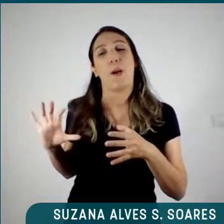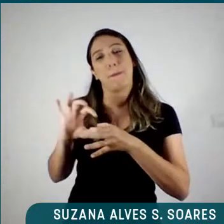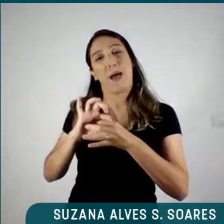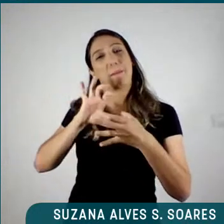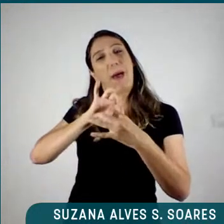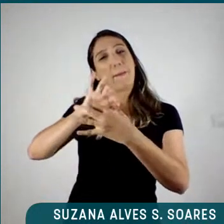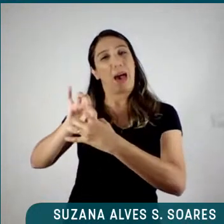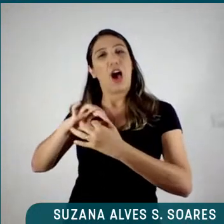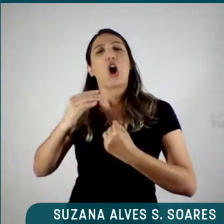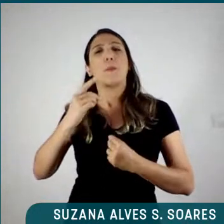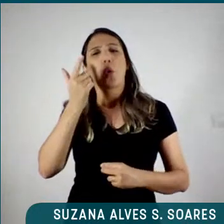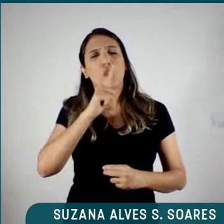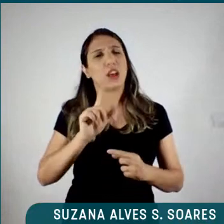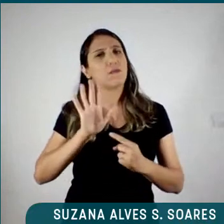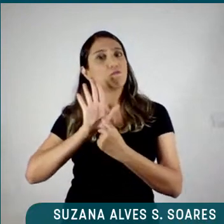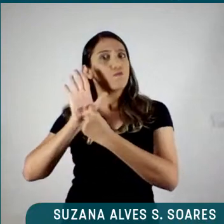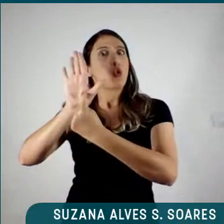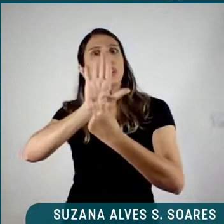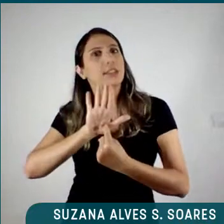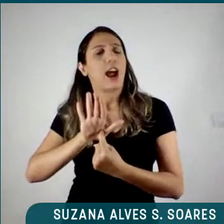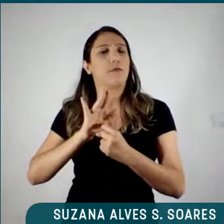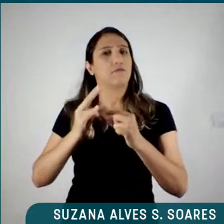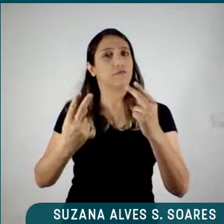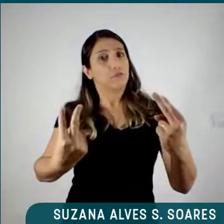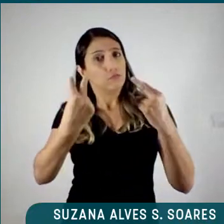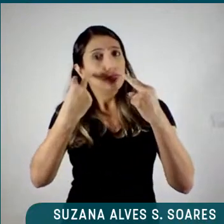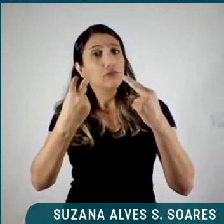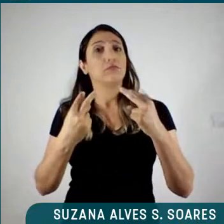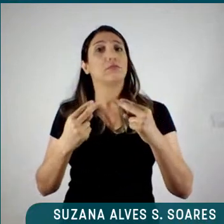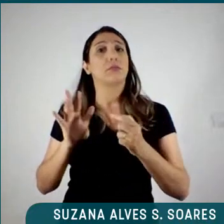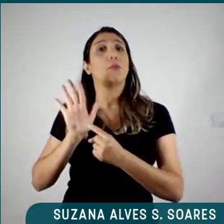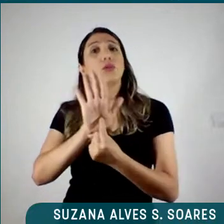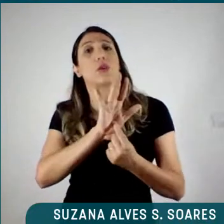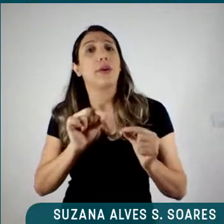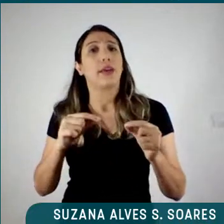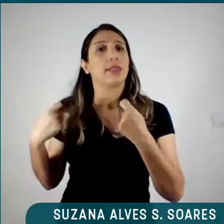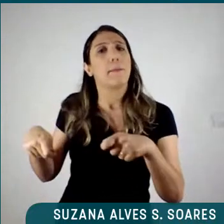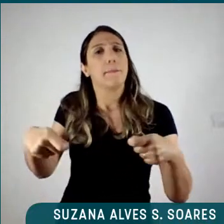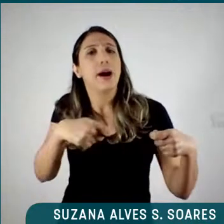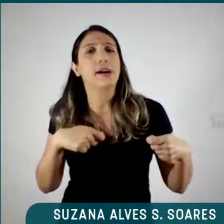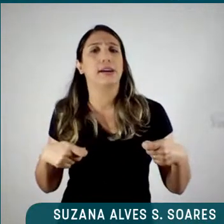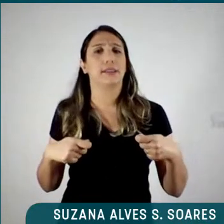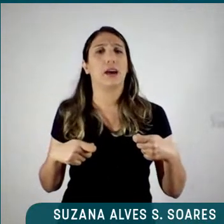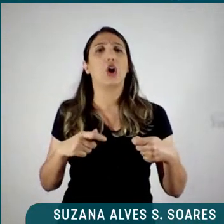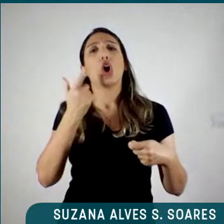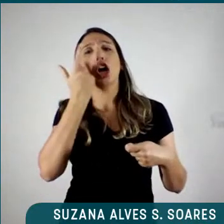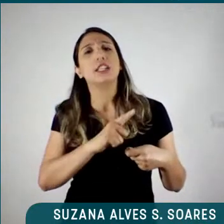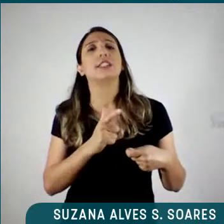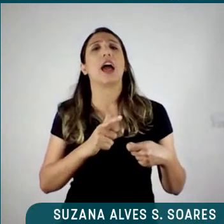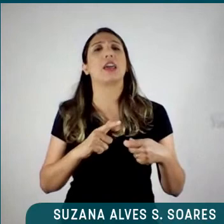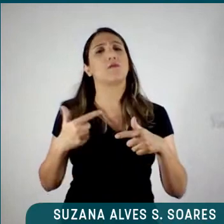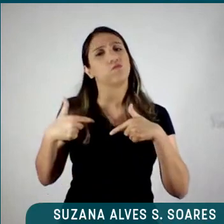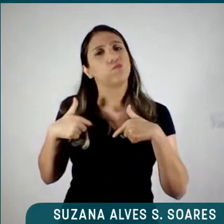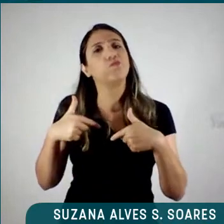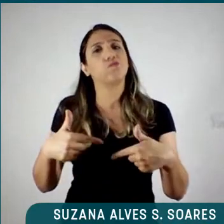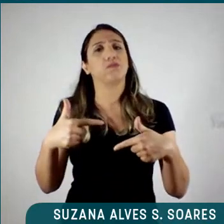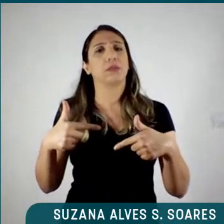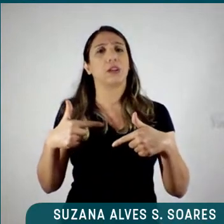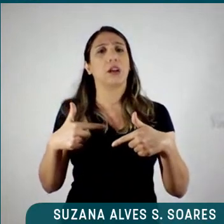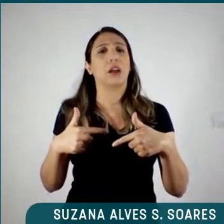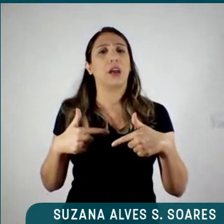the public power? How can we make, how can we be heard? How can we demand? How can we